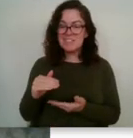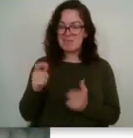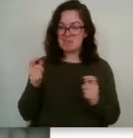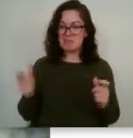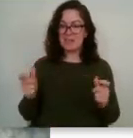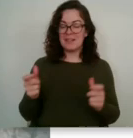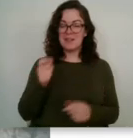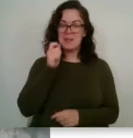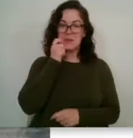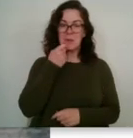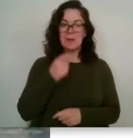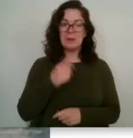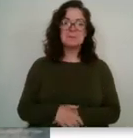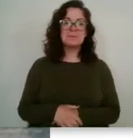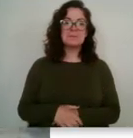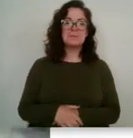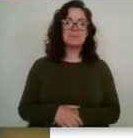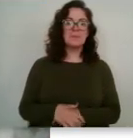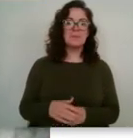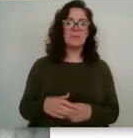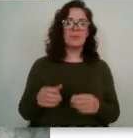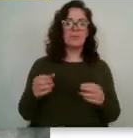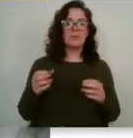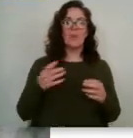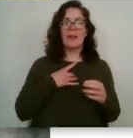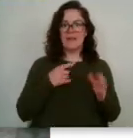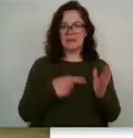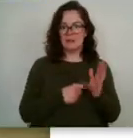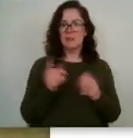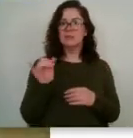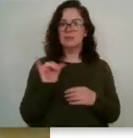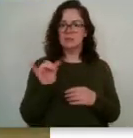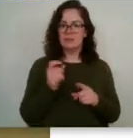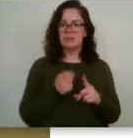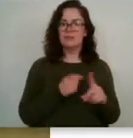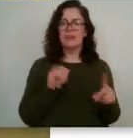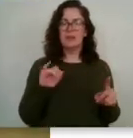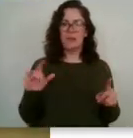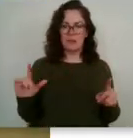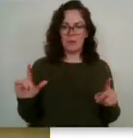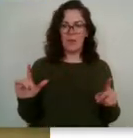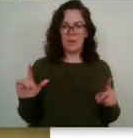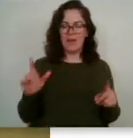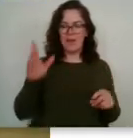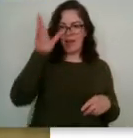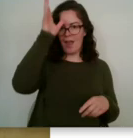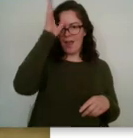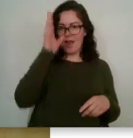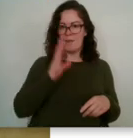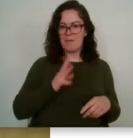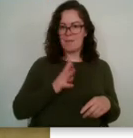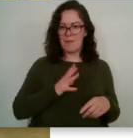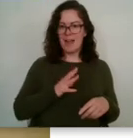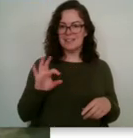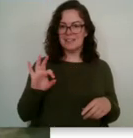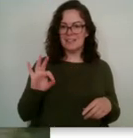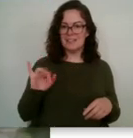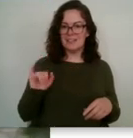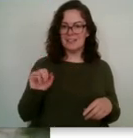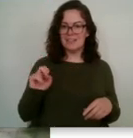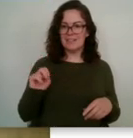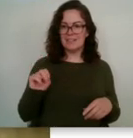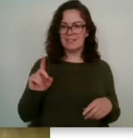Make it a cool fort. I like this one too because it's from Illinois. A man in Findlay, Illinois, built a 3-story